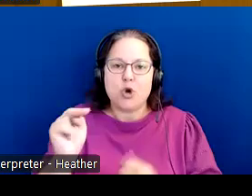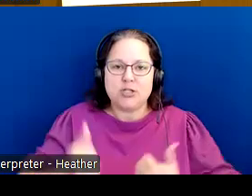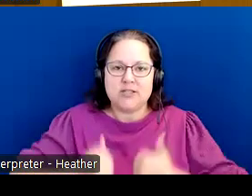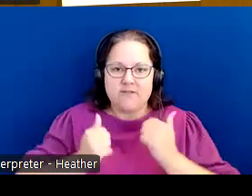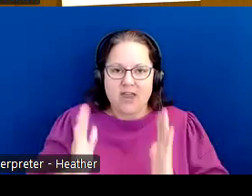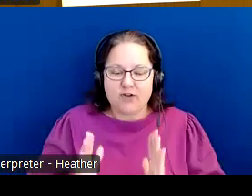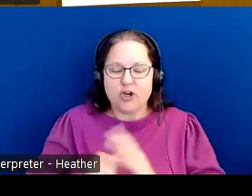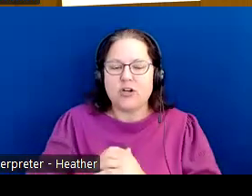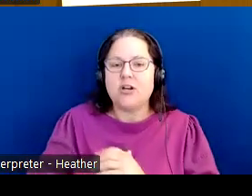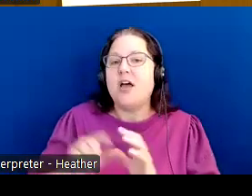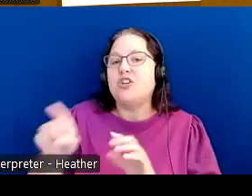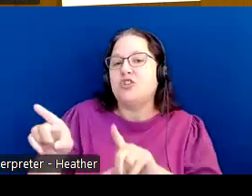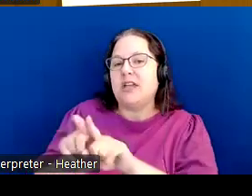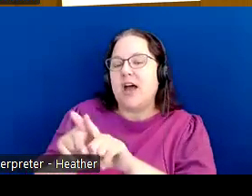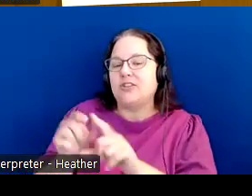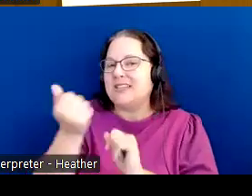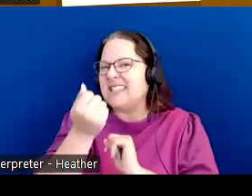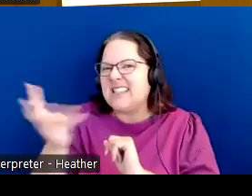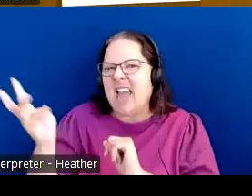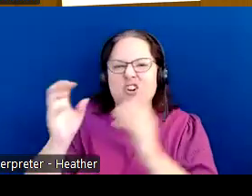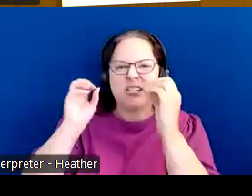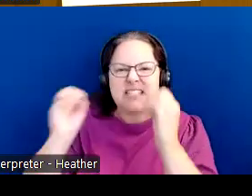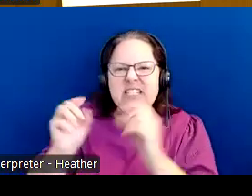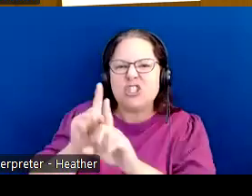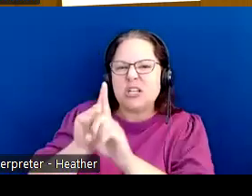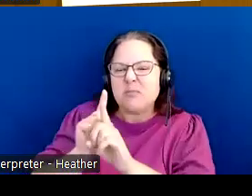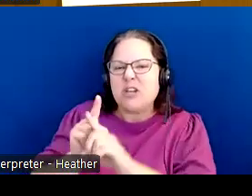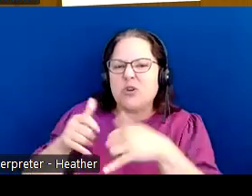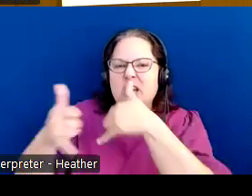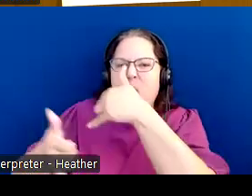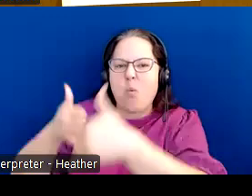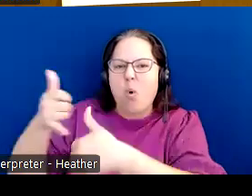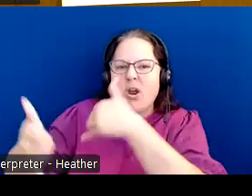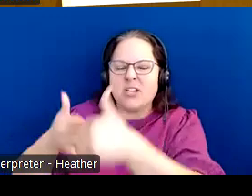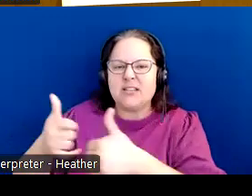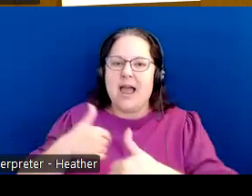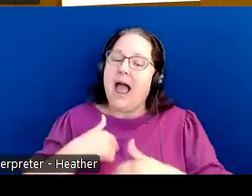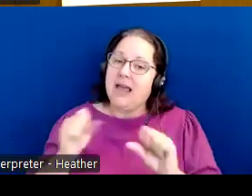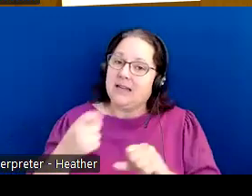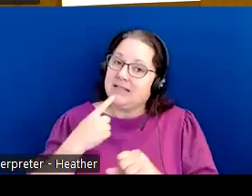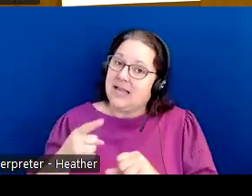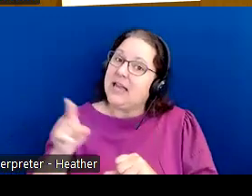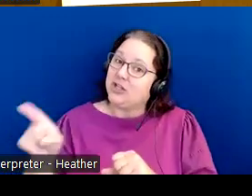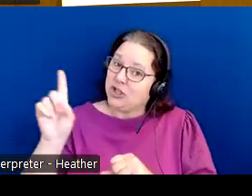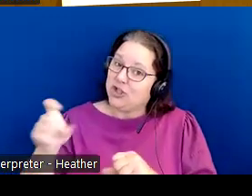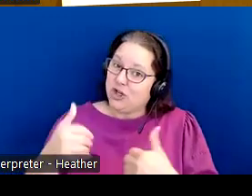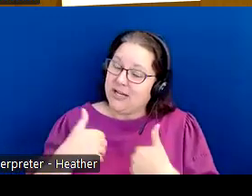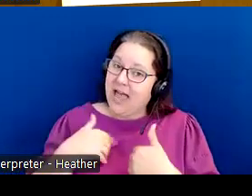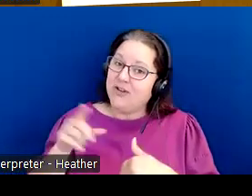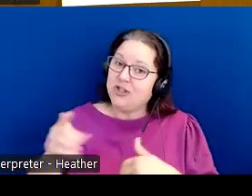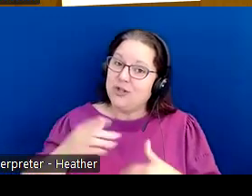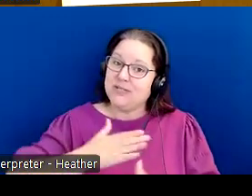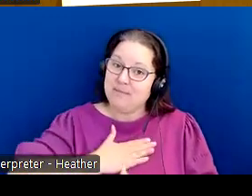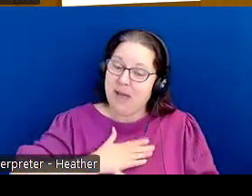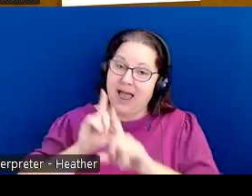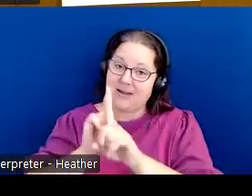she is also the recipient of several teaching and mentorship awards, which I can personally say are well-deserved, as she was my